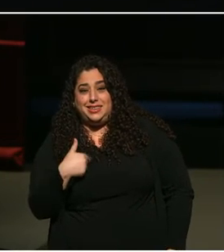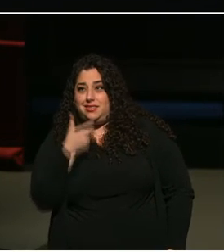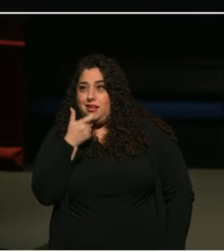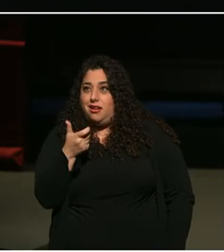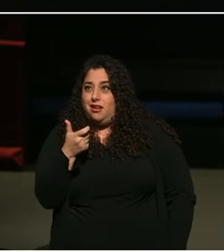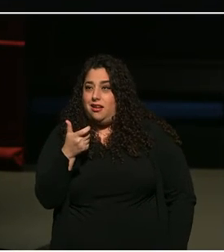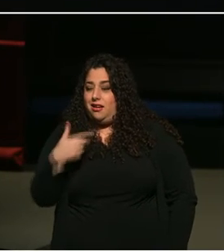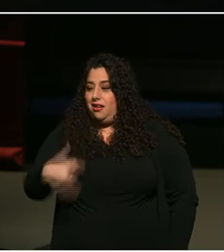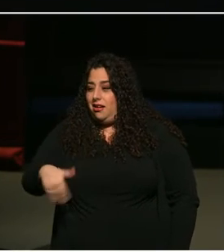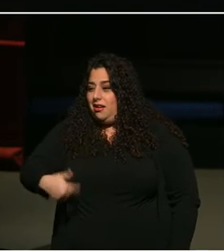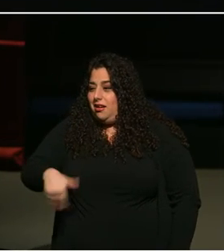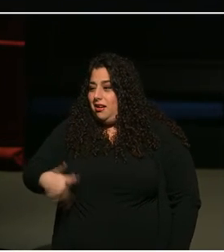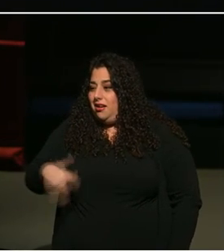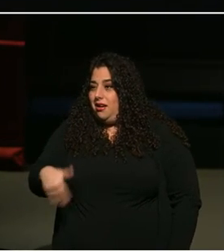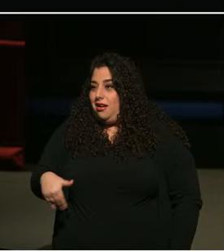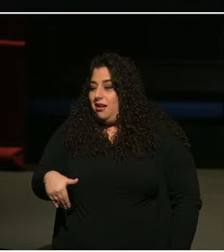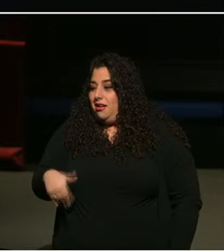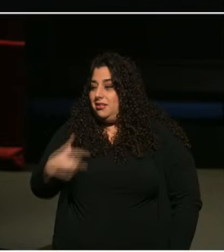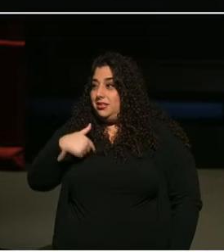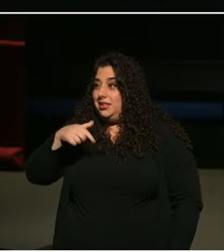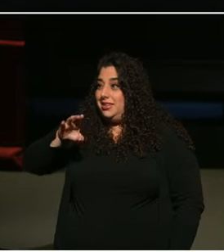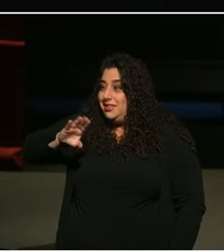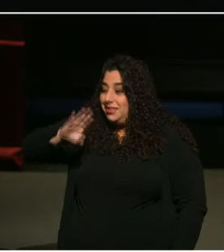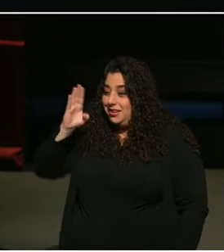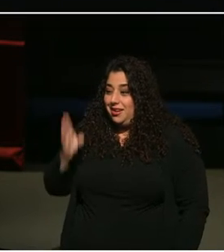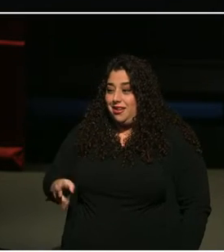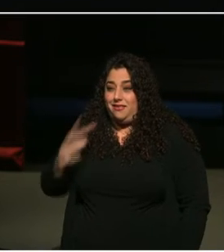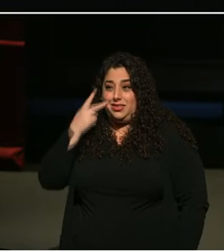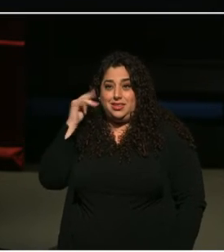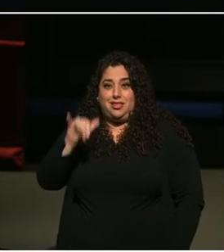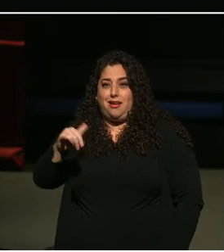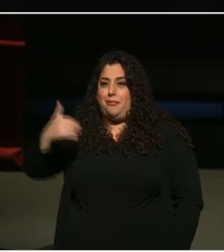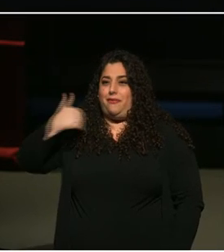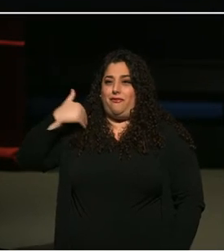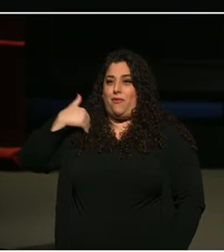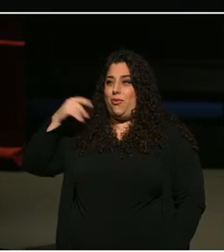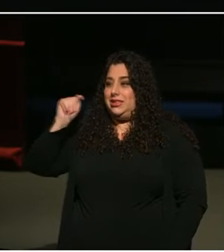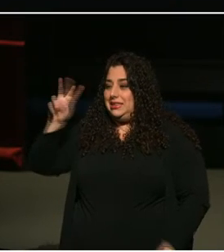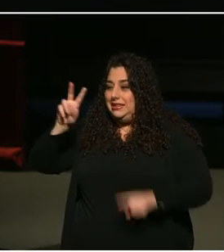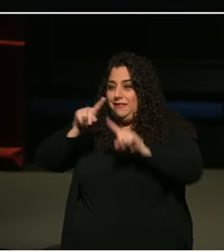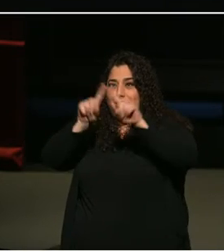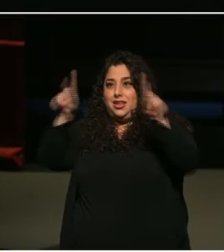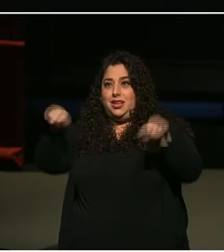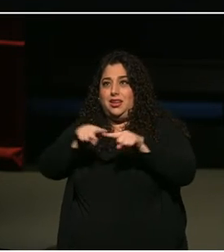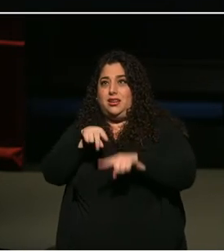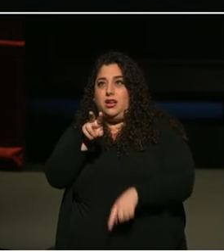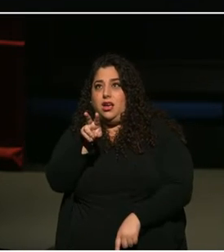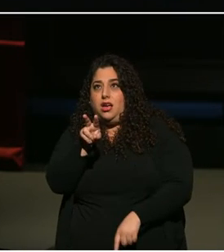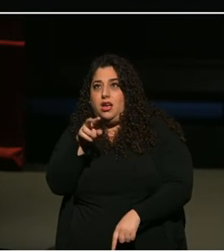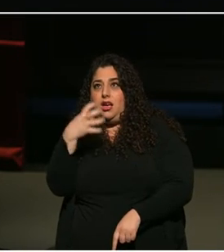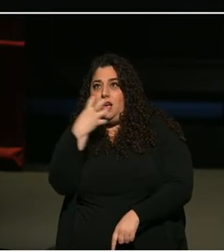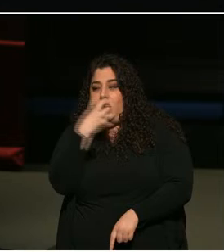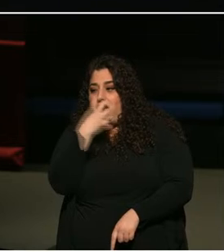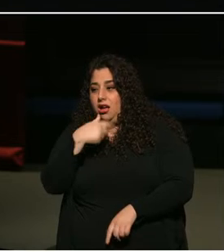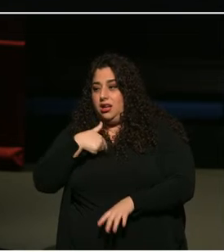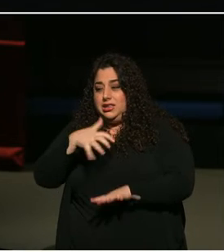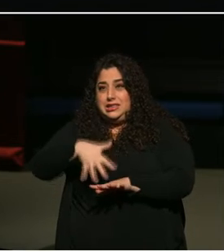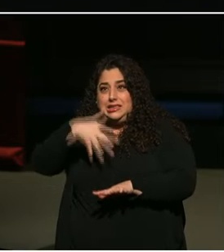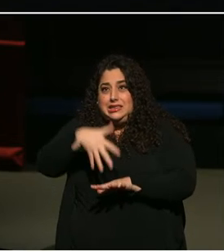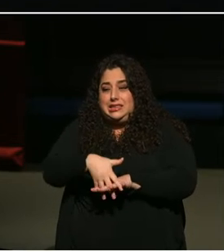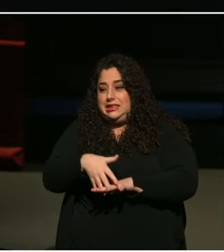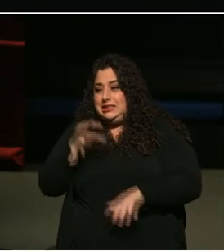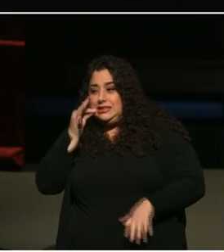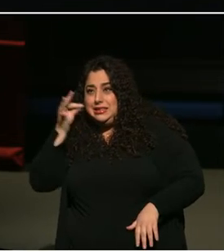something you never seen before, especially as a Native American. So it opened our